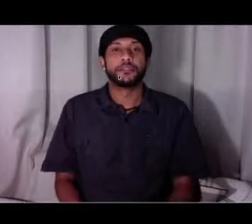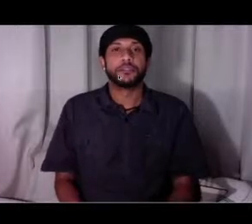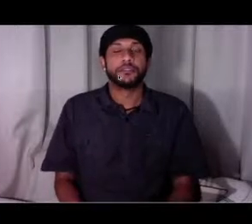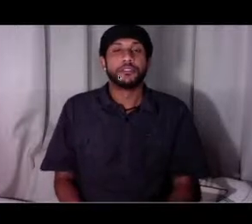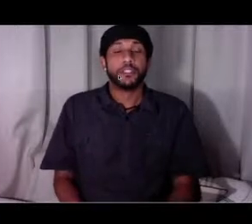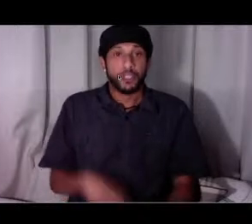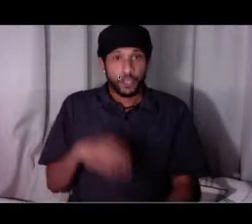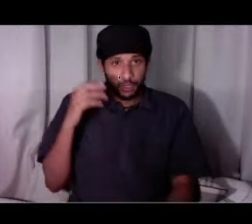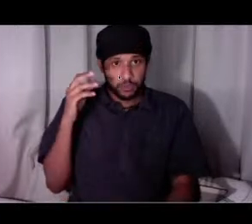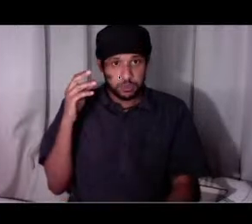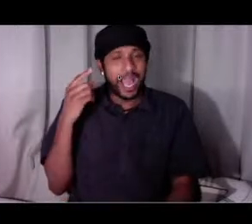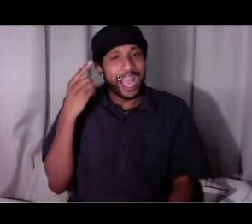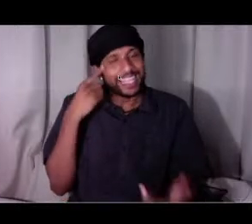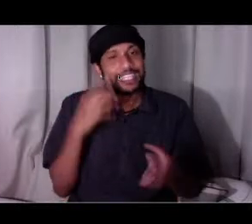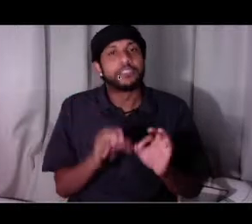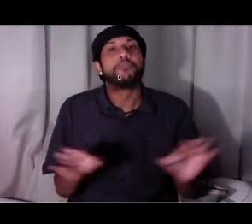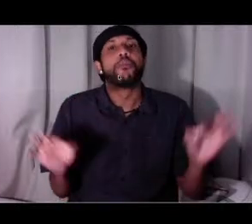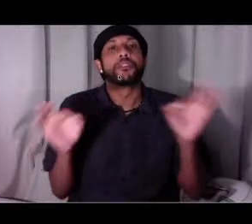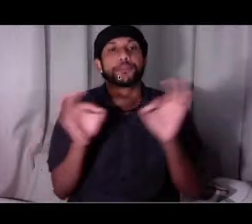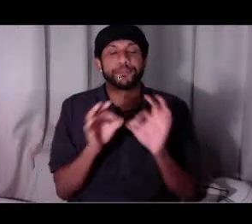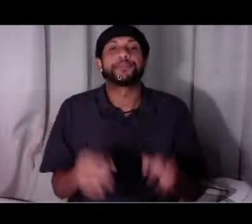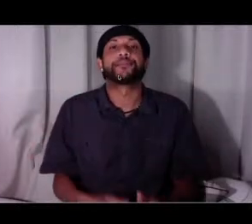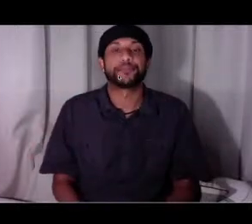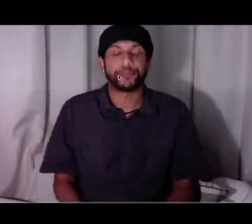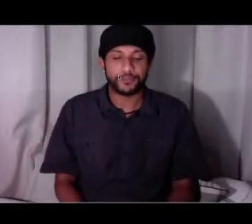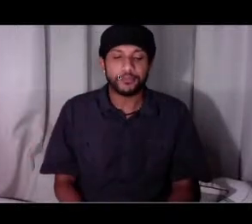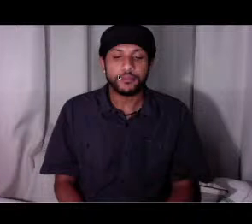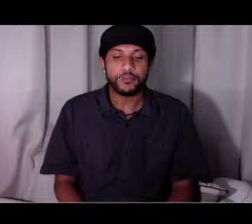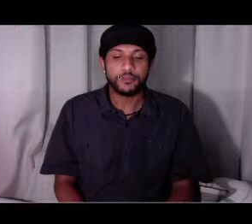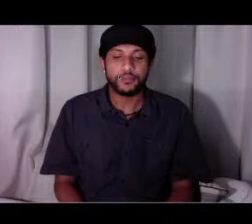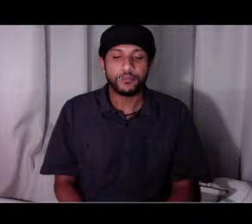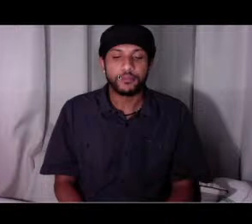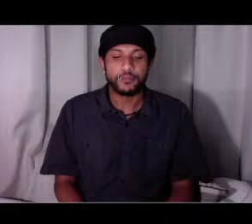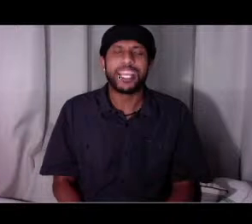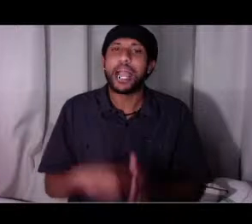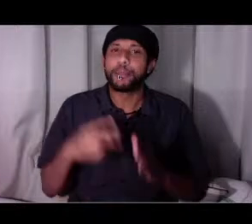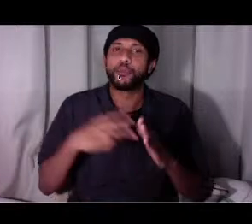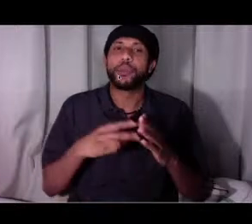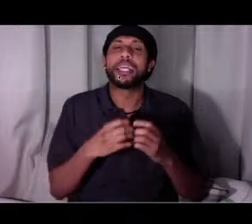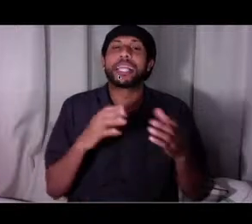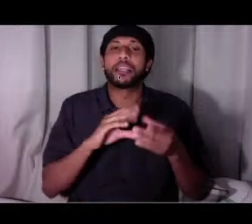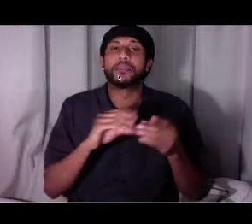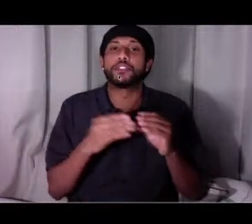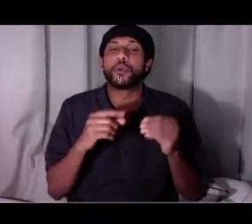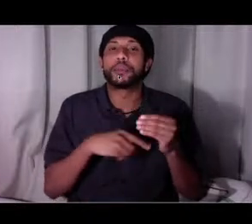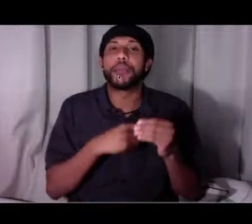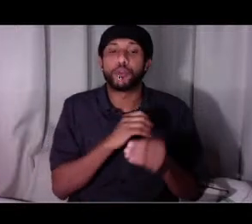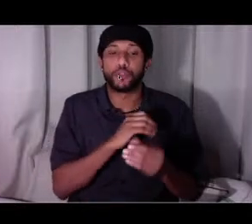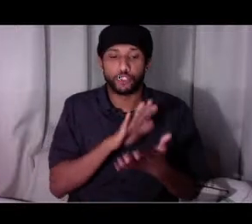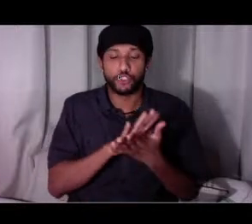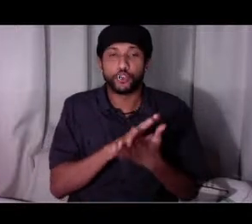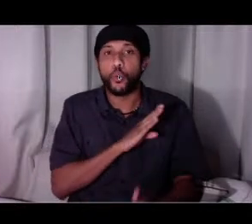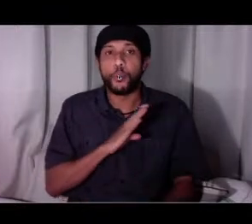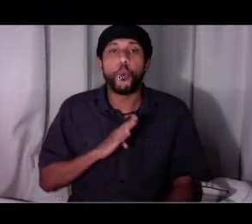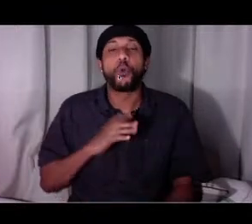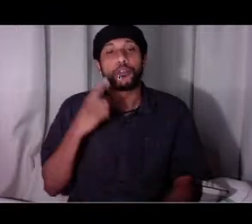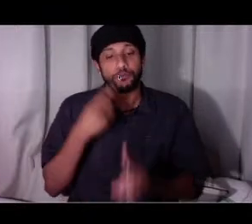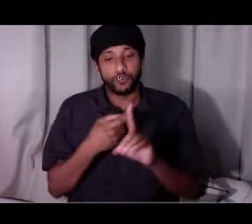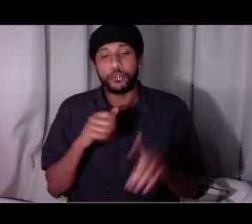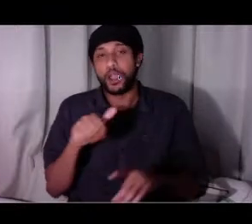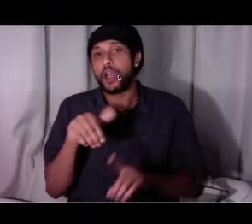speaks volumes it says I have been reading a lot of stories about schol school board members from other